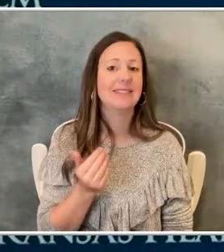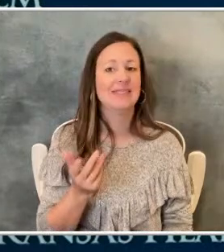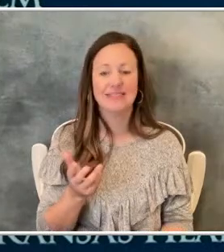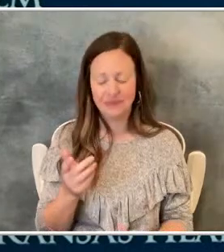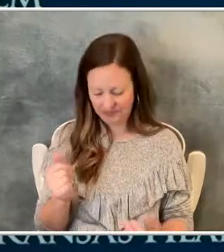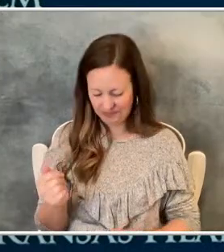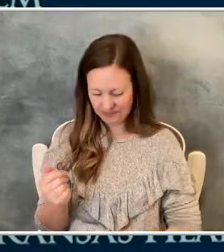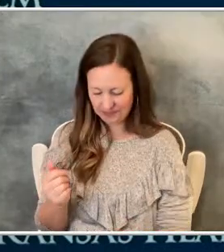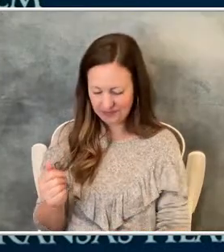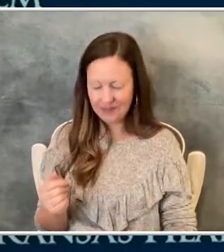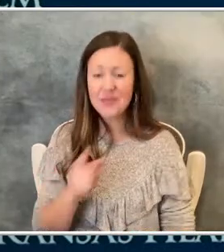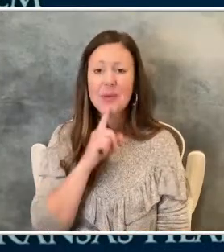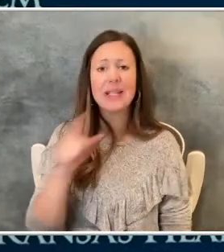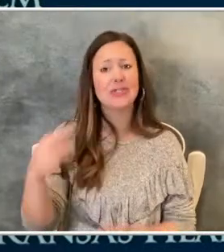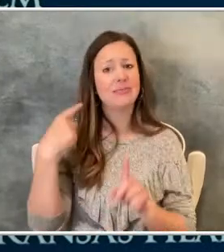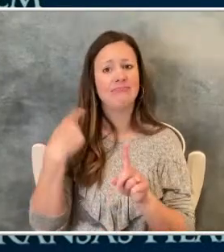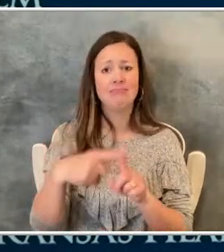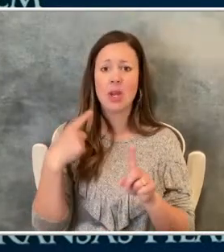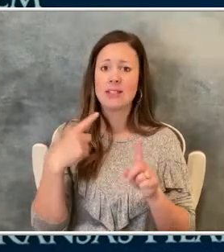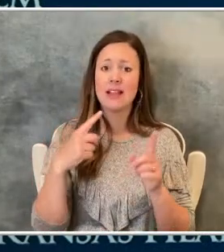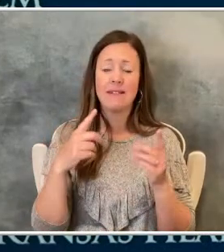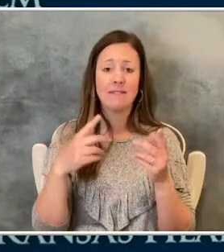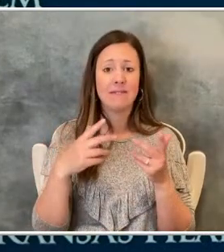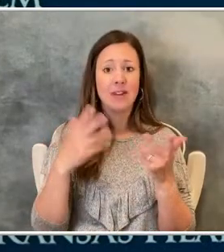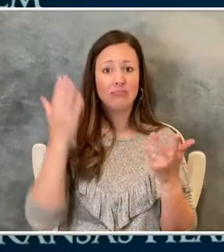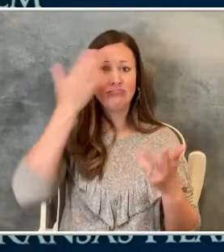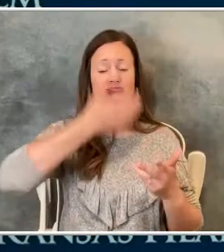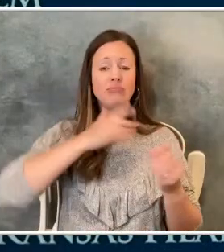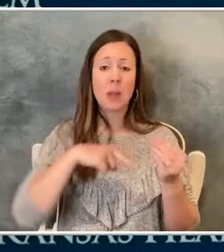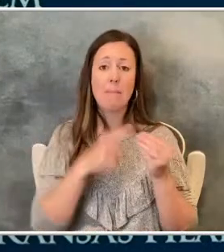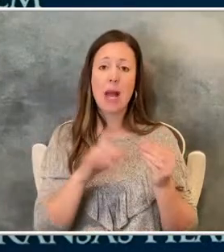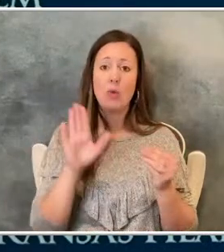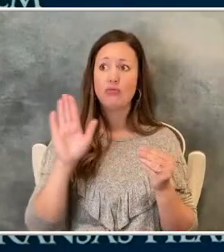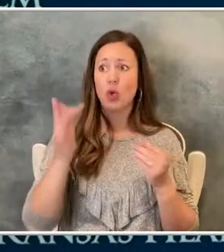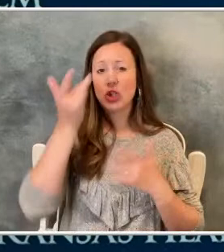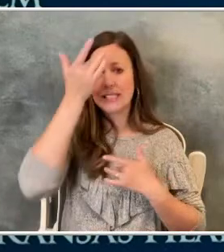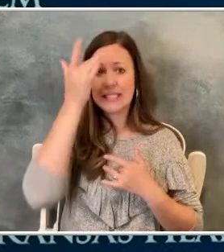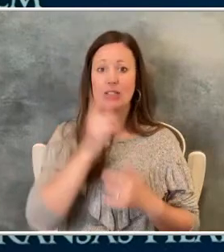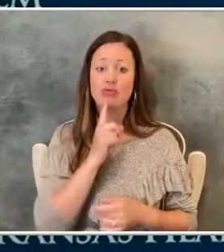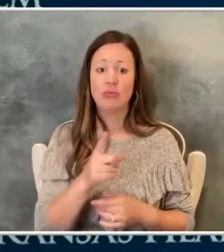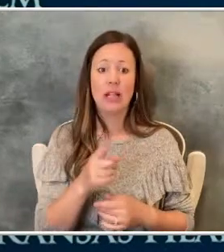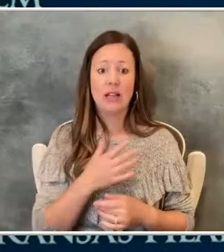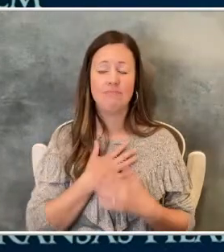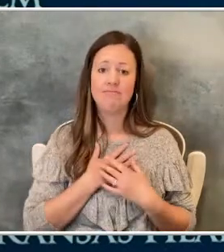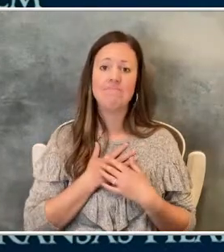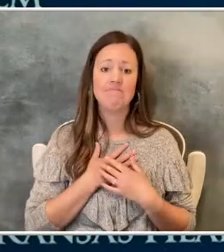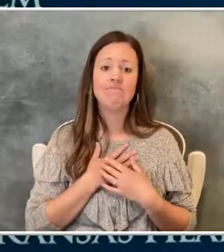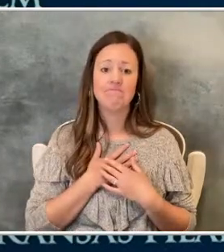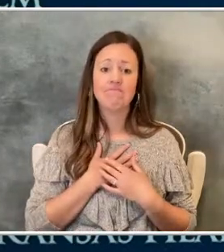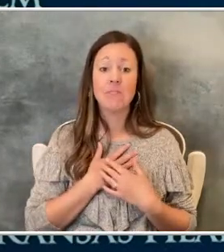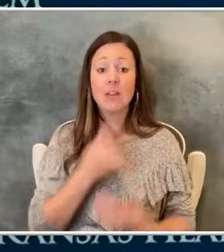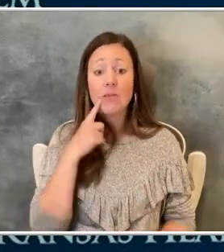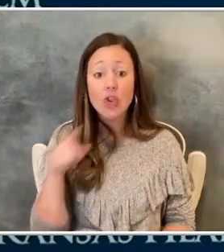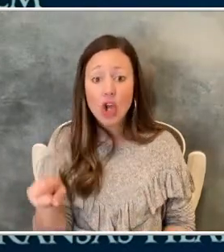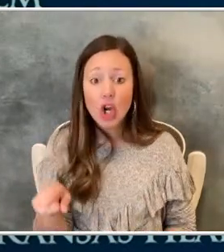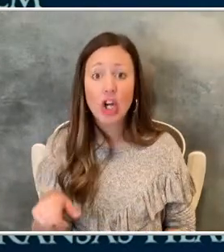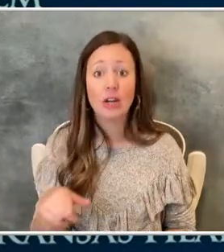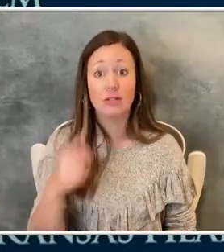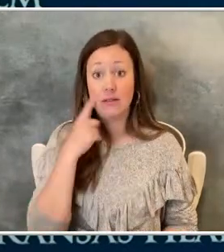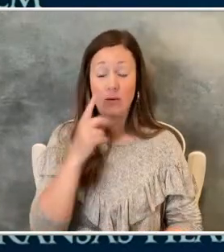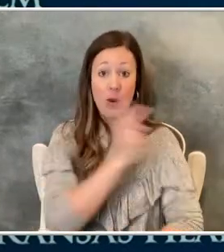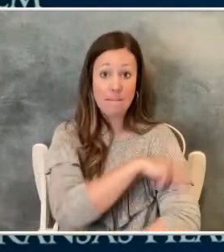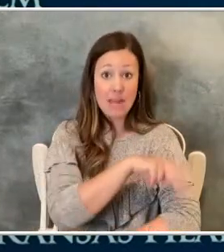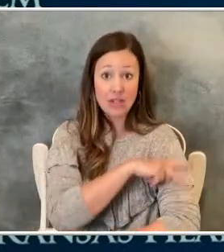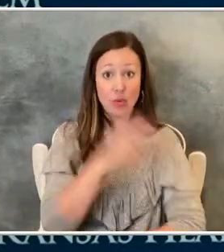so positive about her disease. It's been quite enlightening for her. Our patients who see